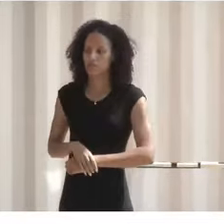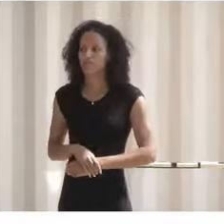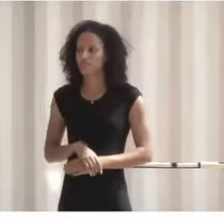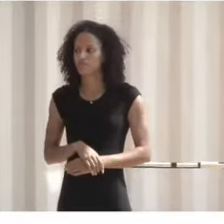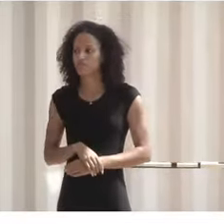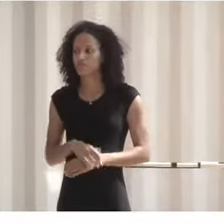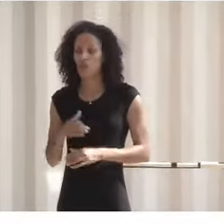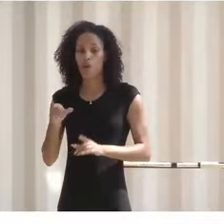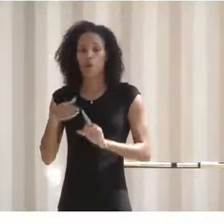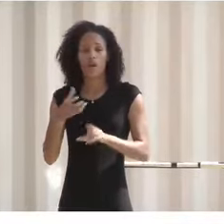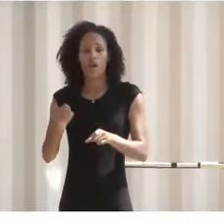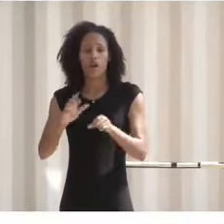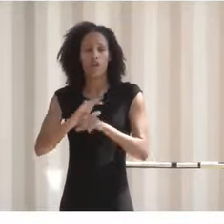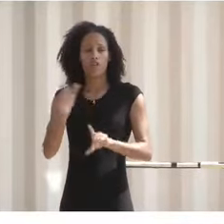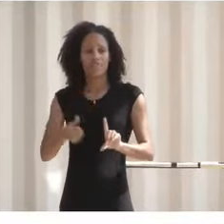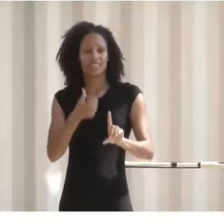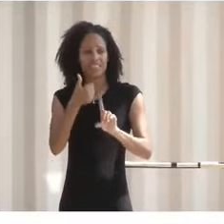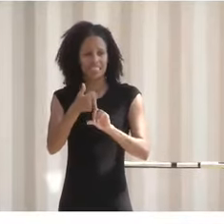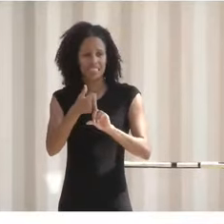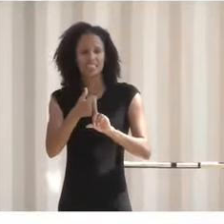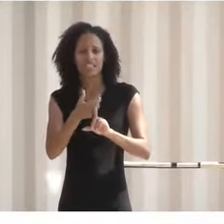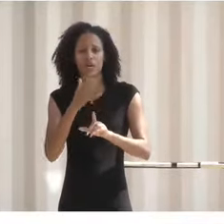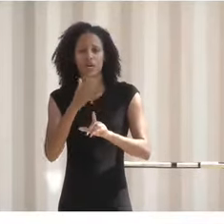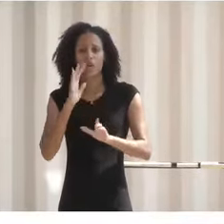when COVID hits, it exposes